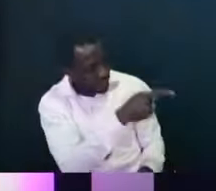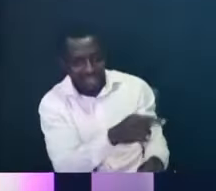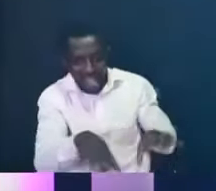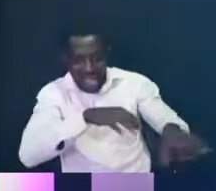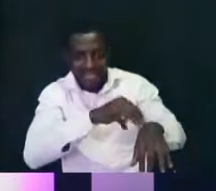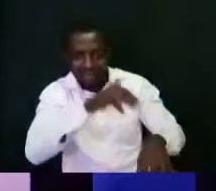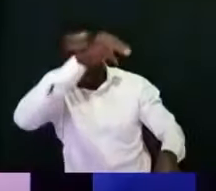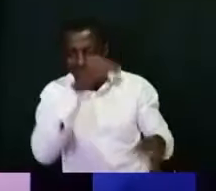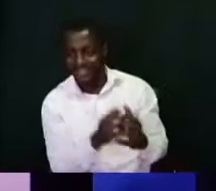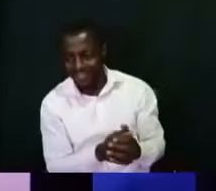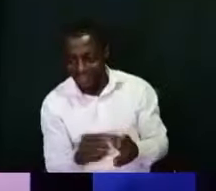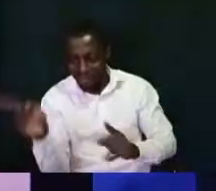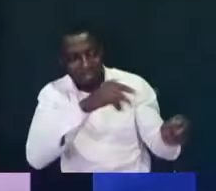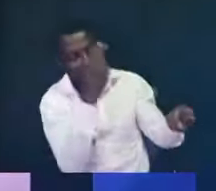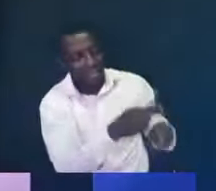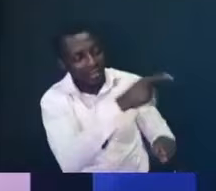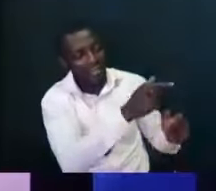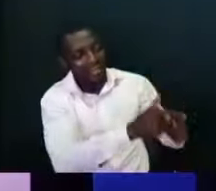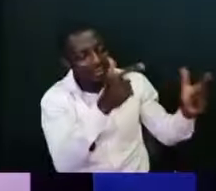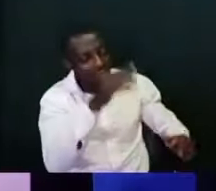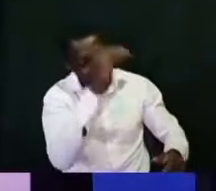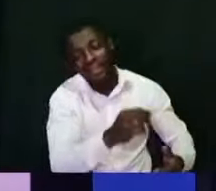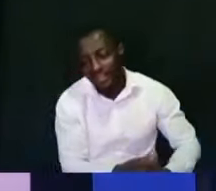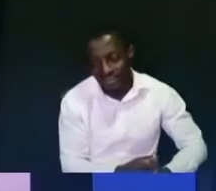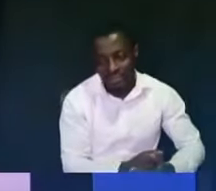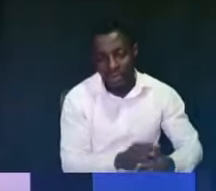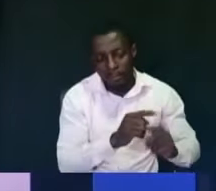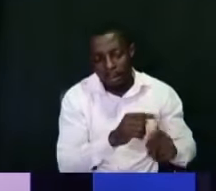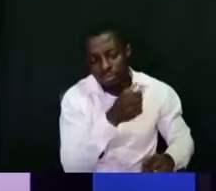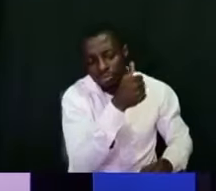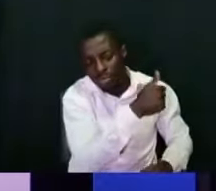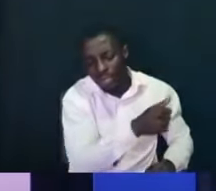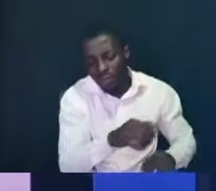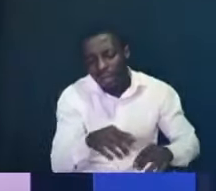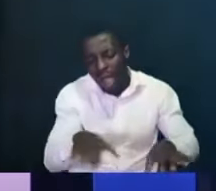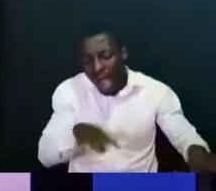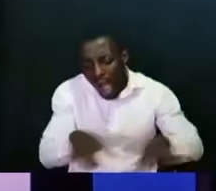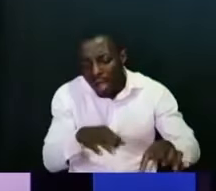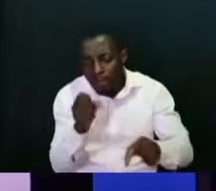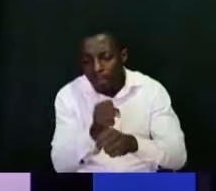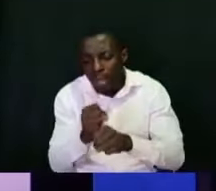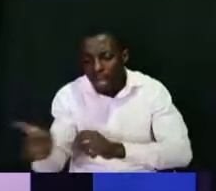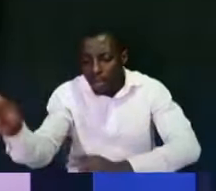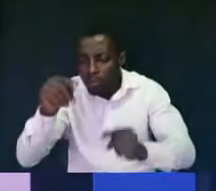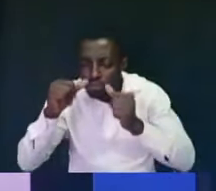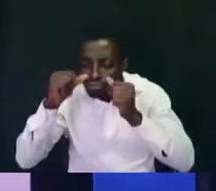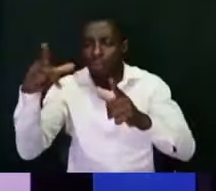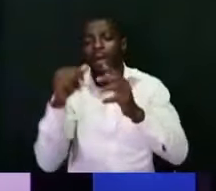to me kesiya. Now he was mesmerizing them. Now, a man crawford hujiri wong. With some